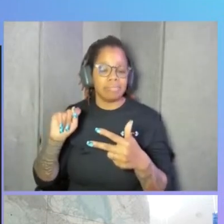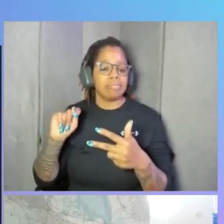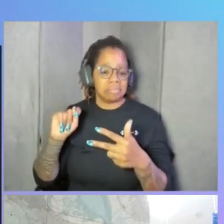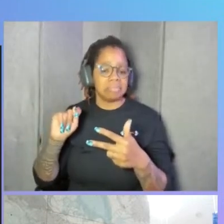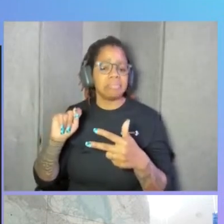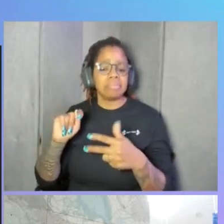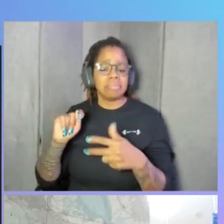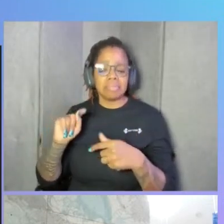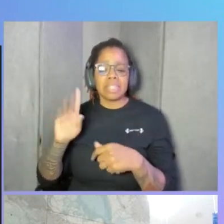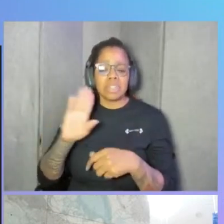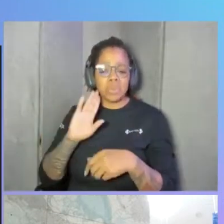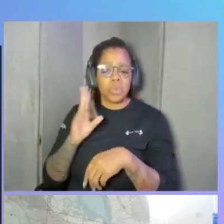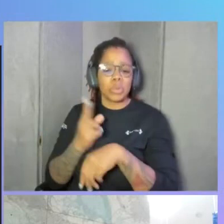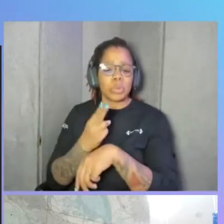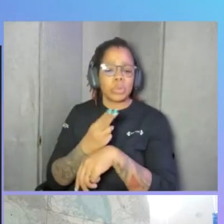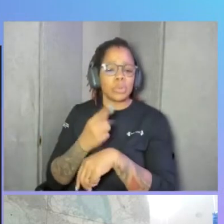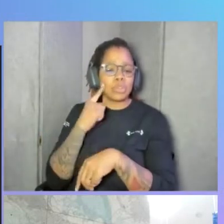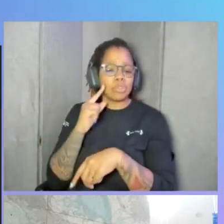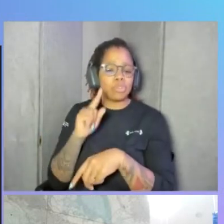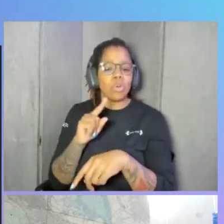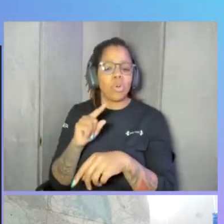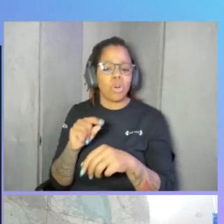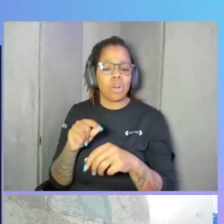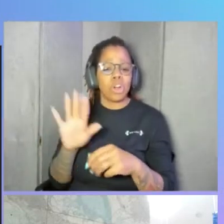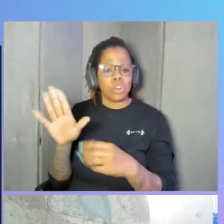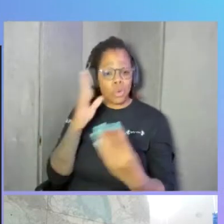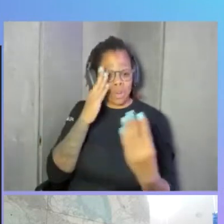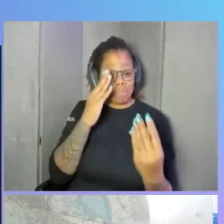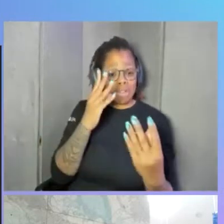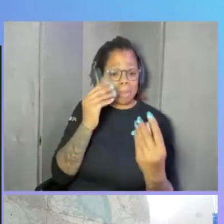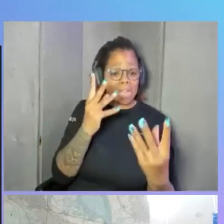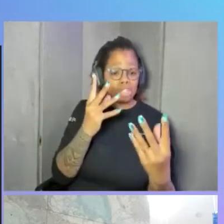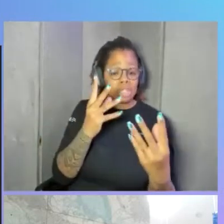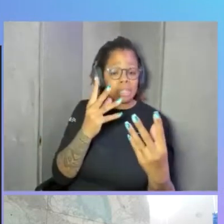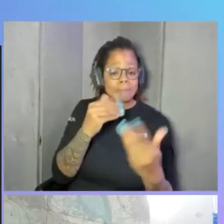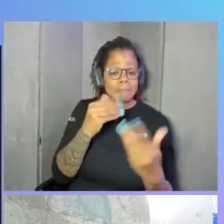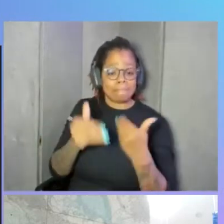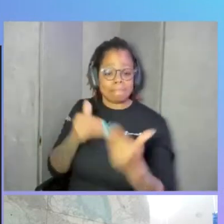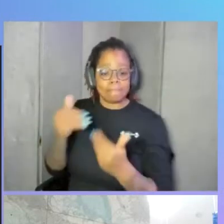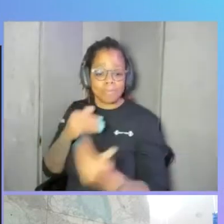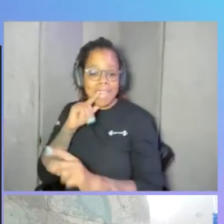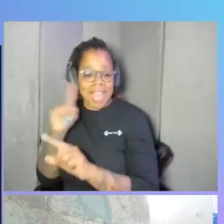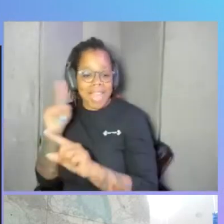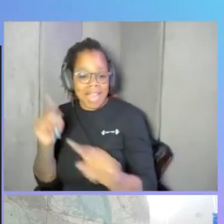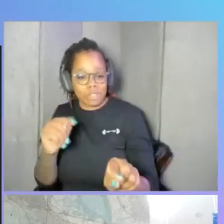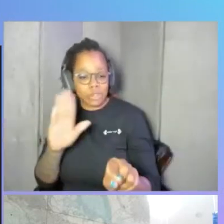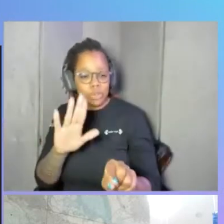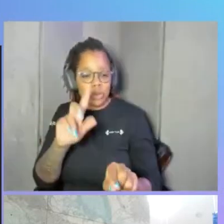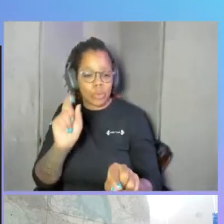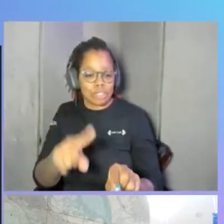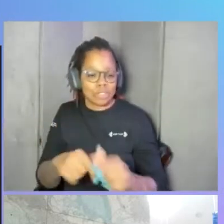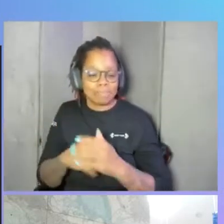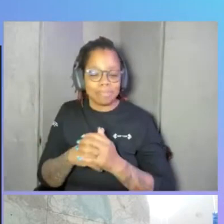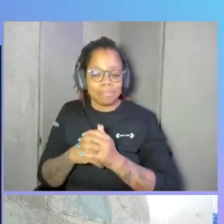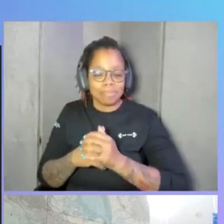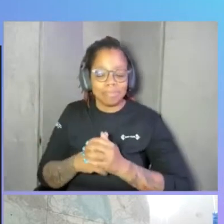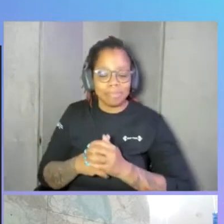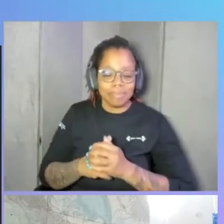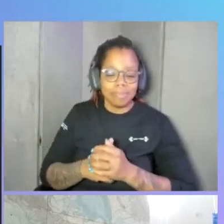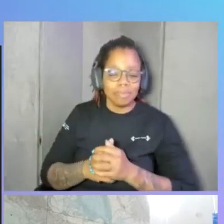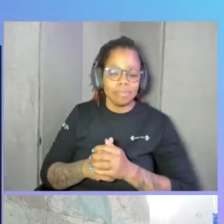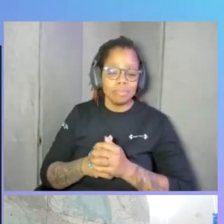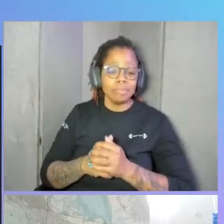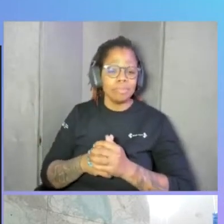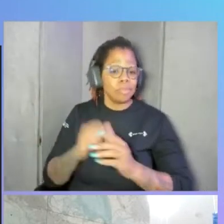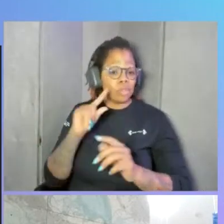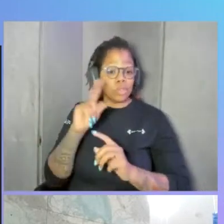application use in order to take your input and answer your questions. Okay, so question,